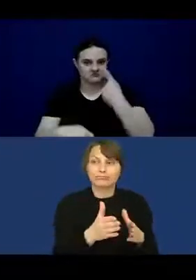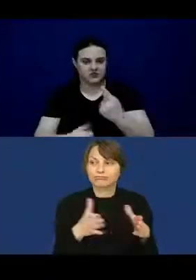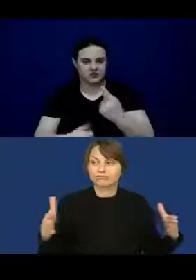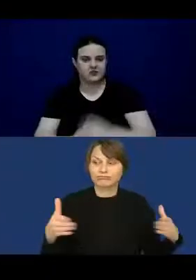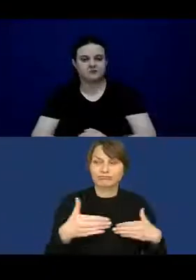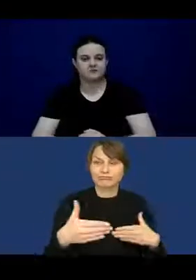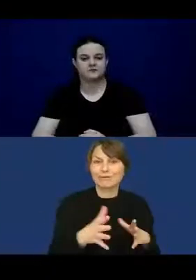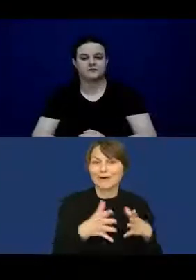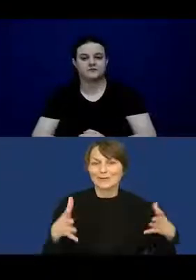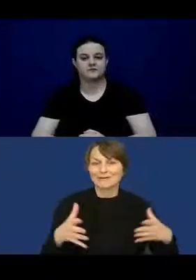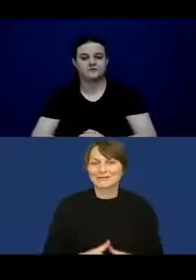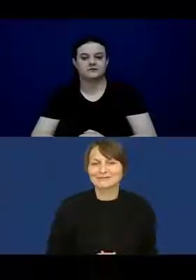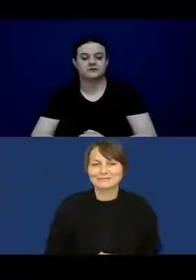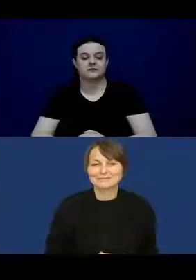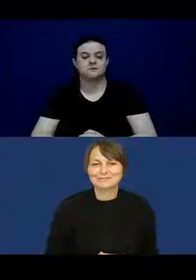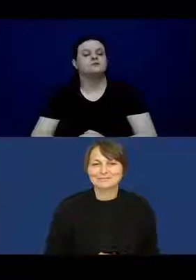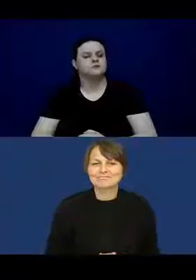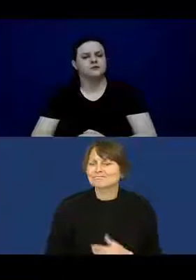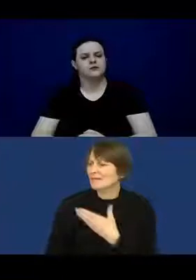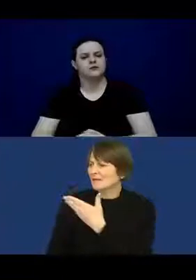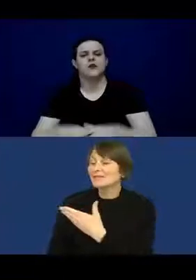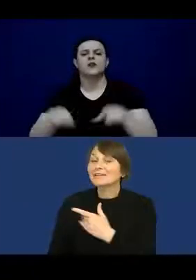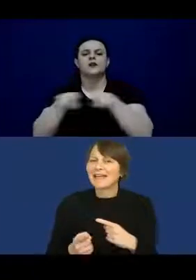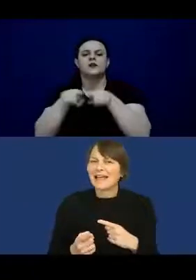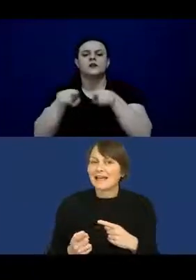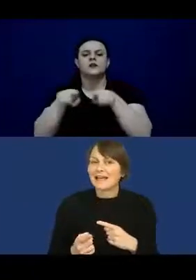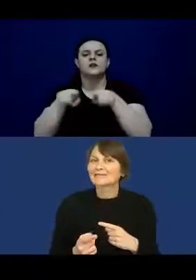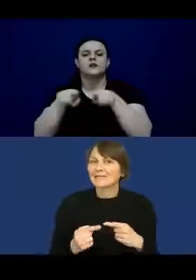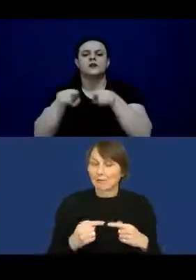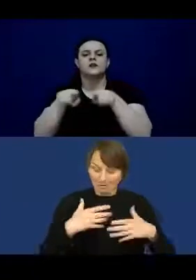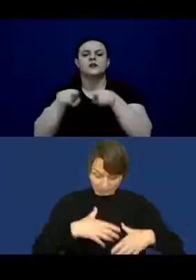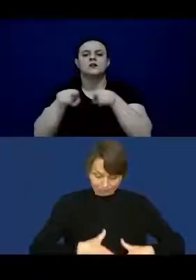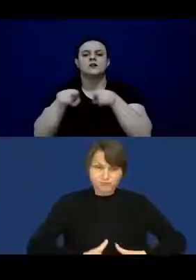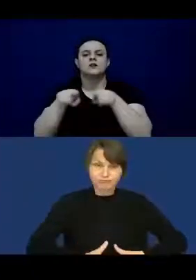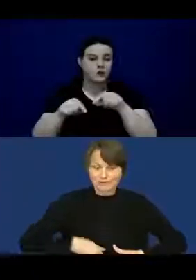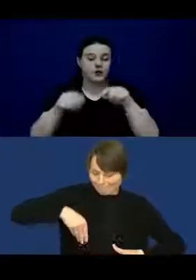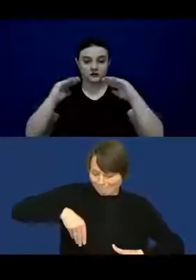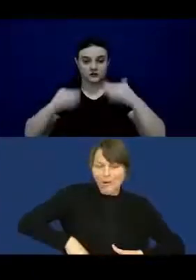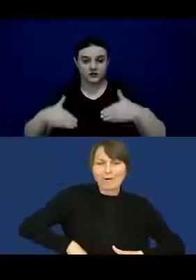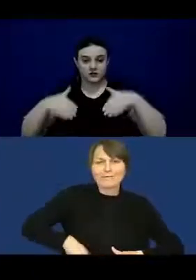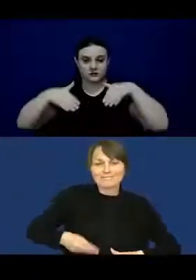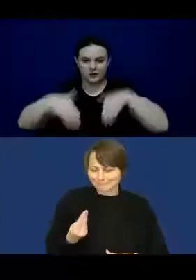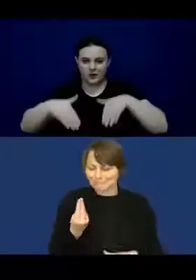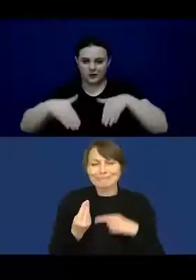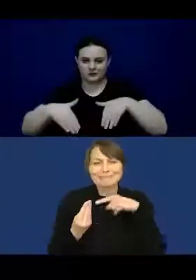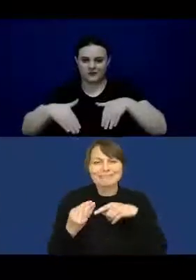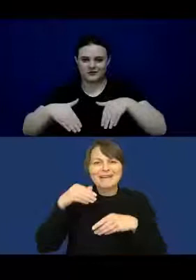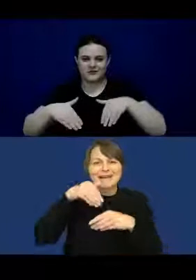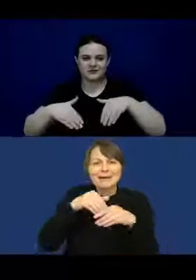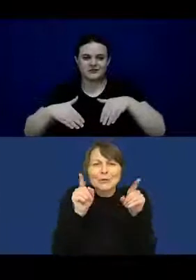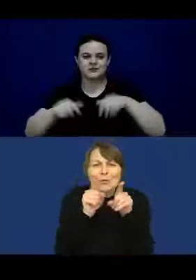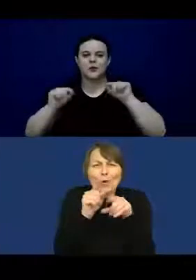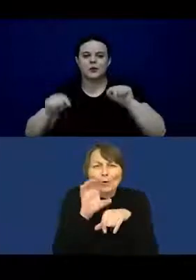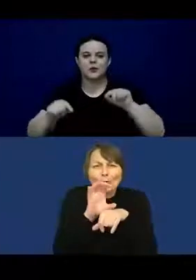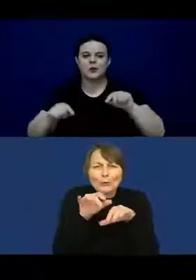And the whole thing is operated by a mini computer that is worn on the front in a little pocket. So actually you can't see the mini computer itself. It's